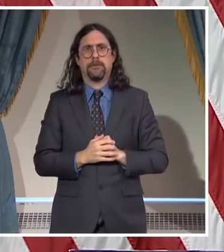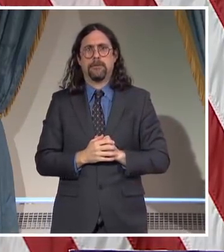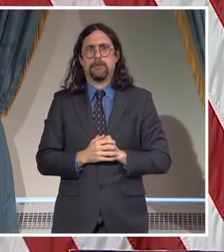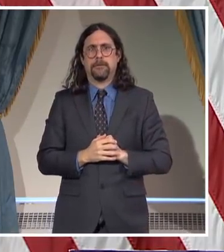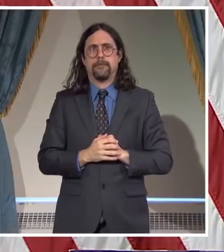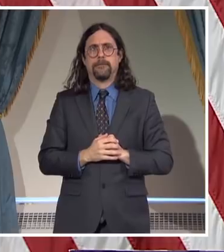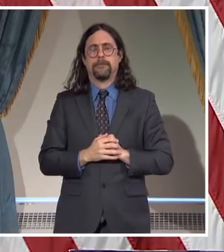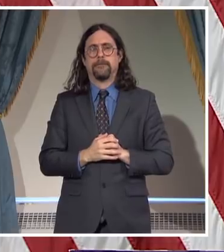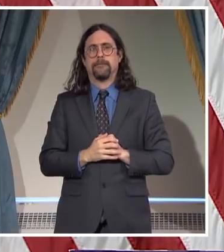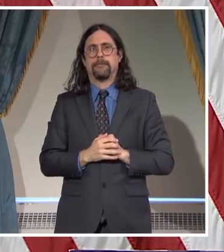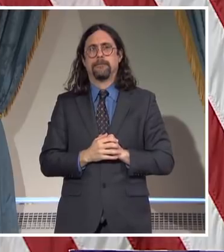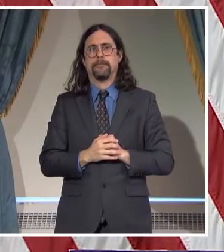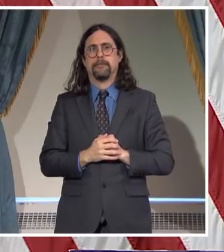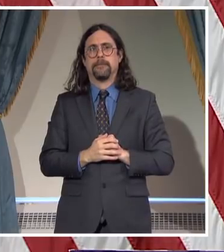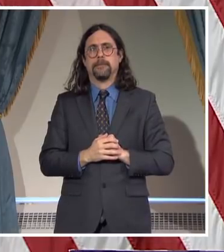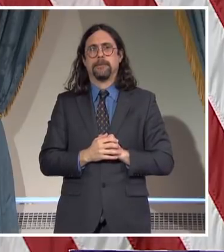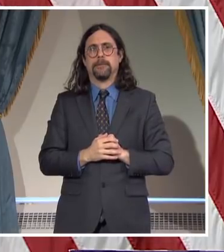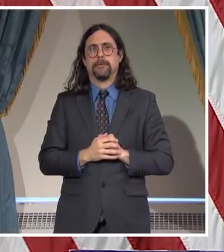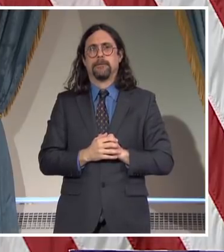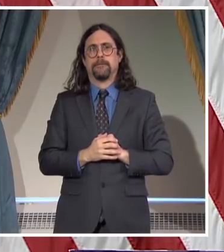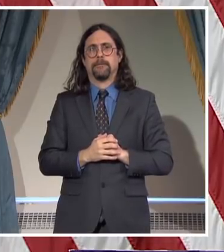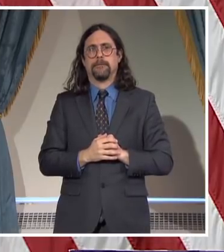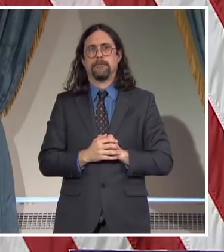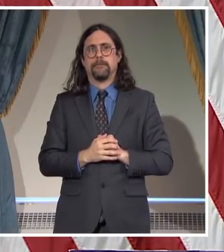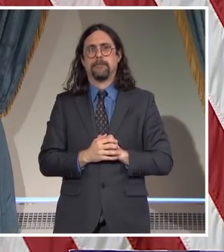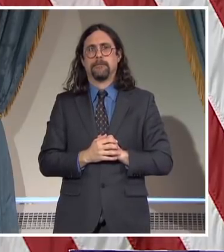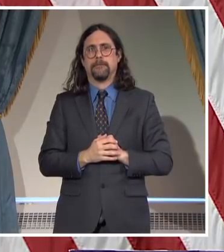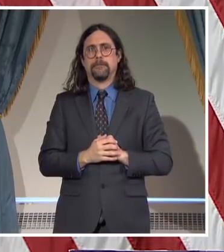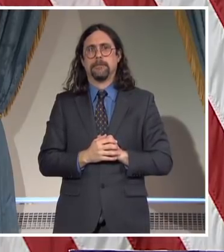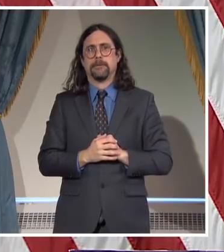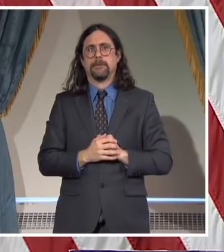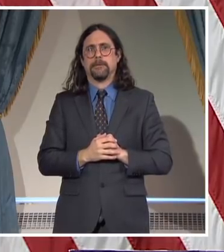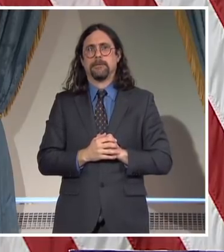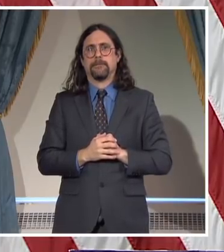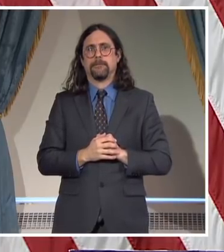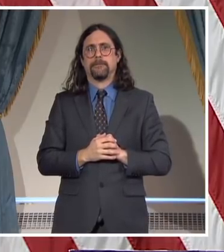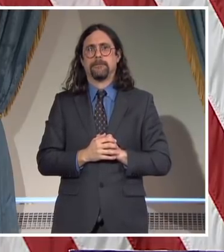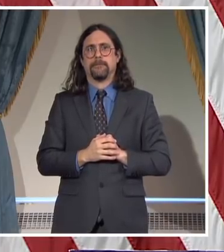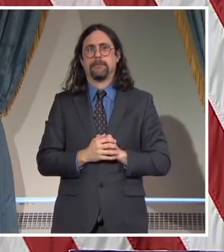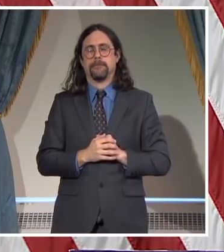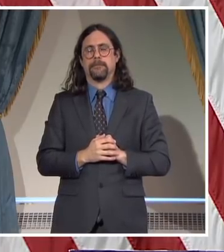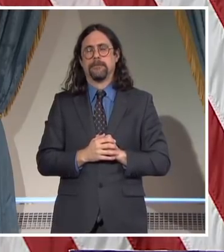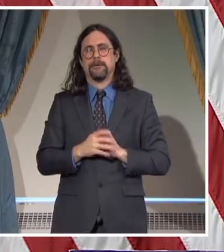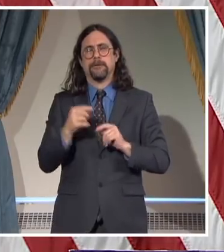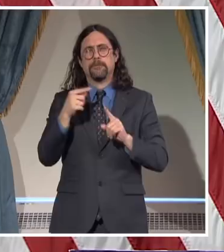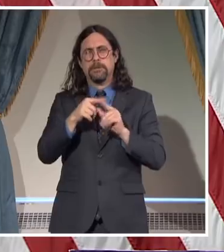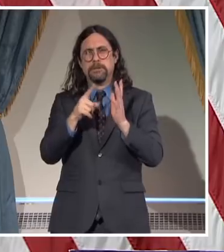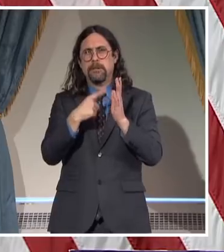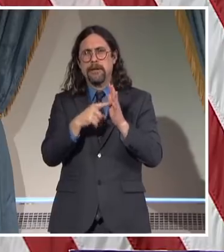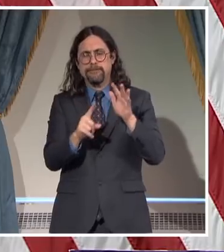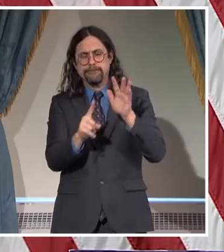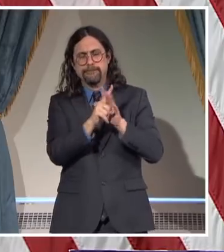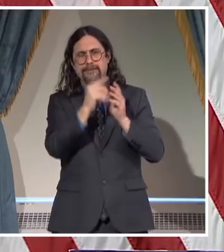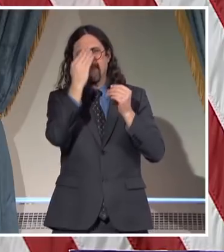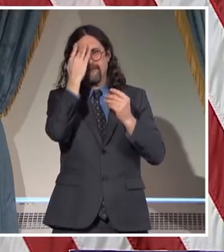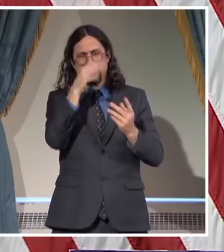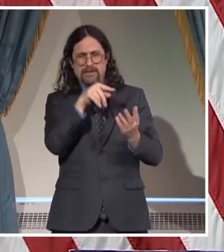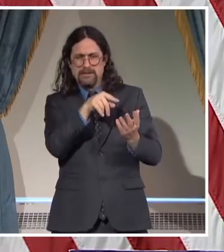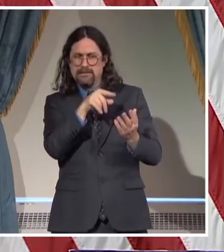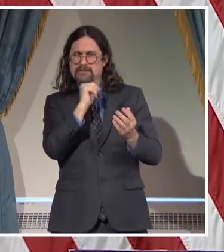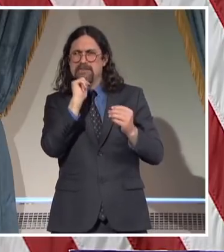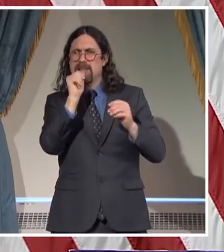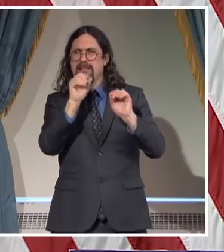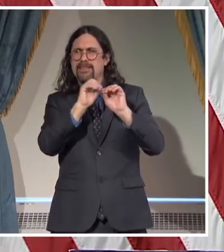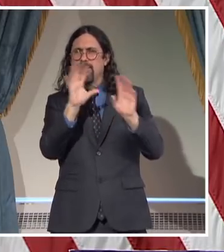inadvertently misleading to New Yorkers instead of giving you the complete picture. My job is to always try and sort that out and do the best I